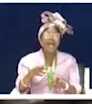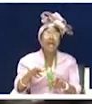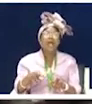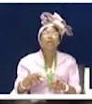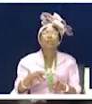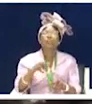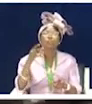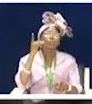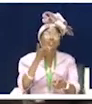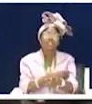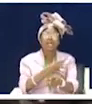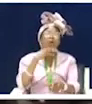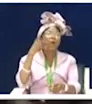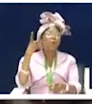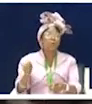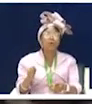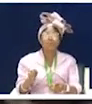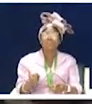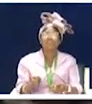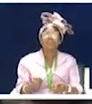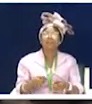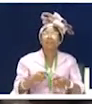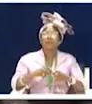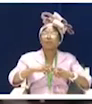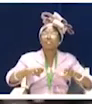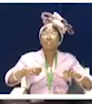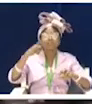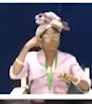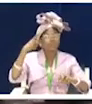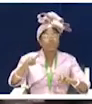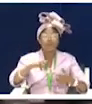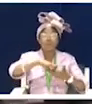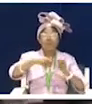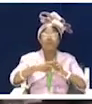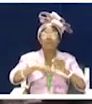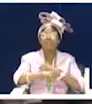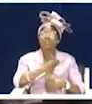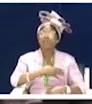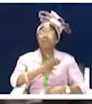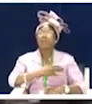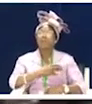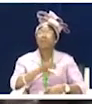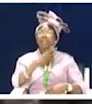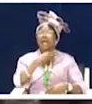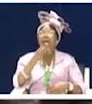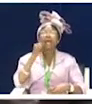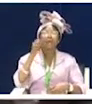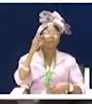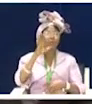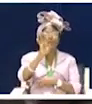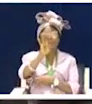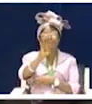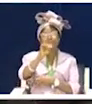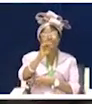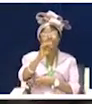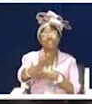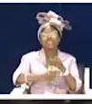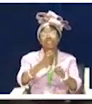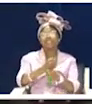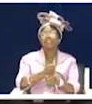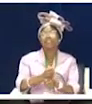with lumps in the breast at just 14 years. She was scheduled for an